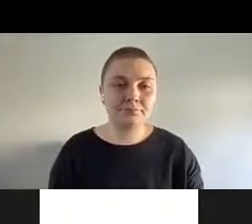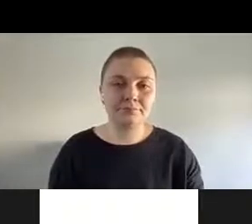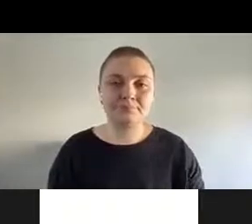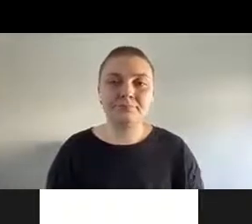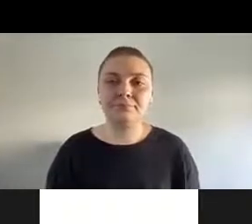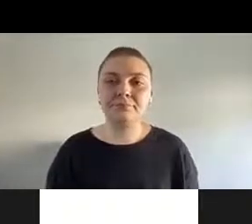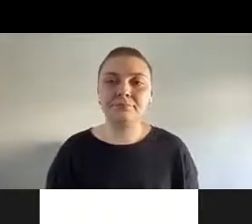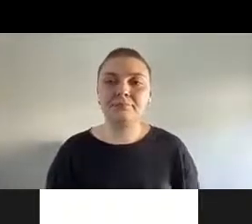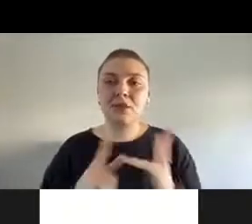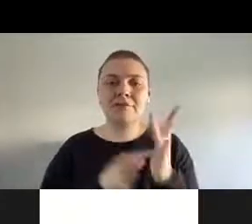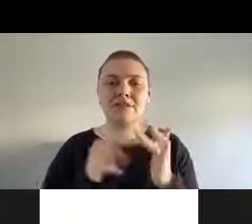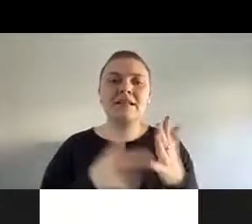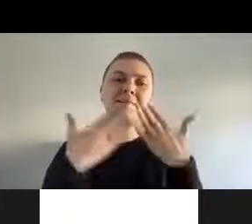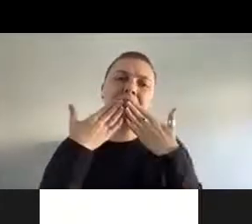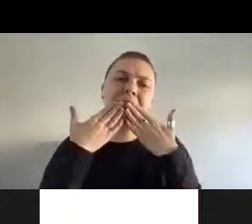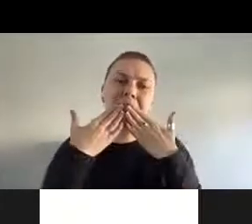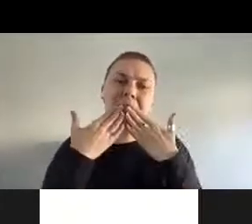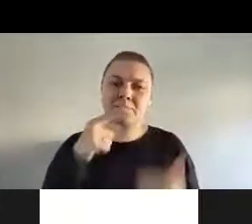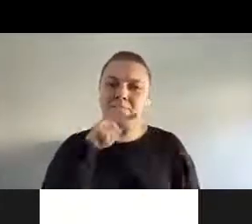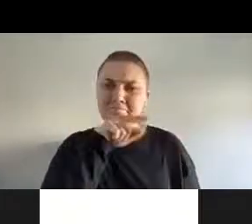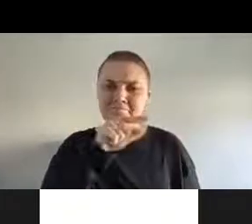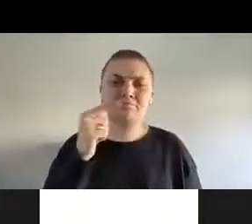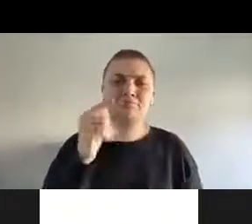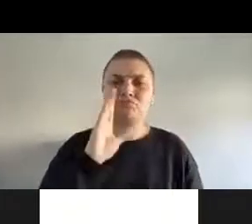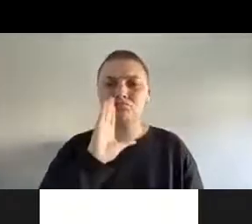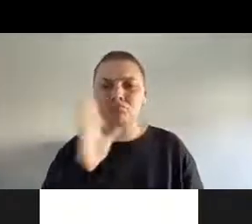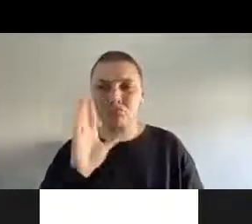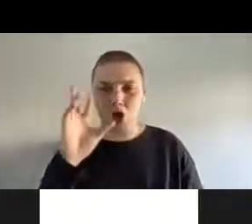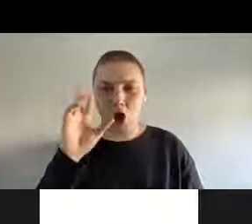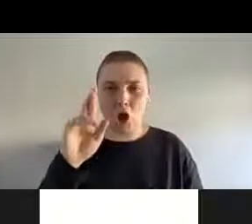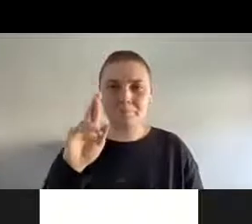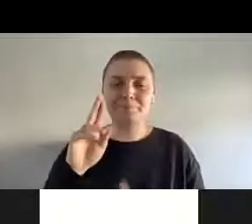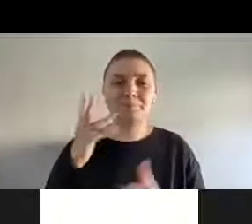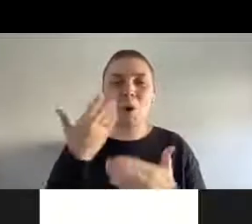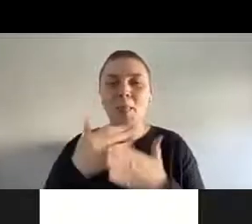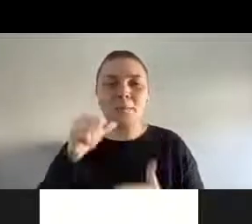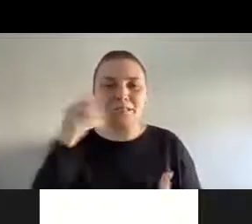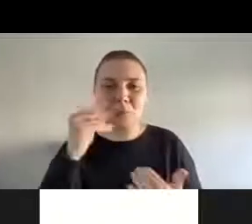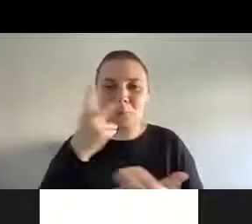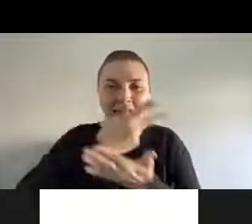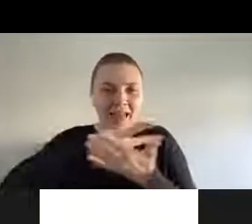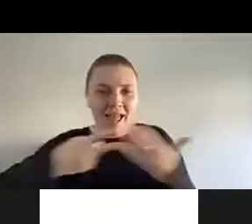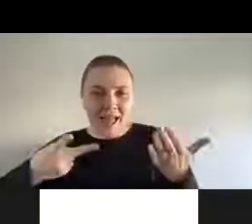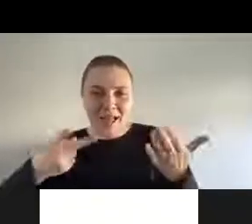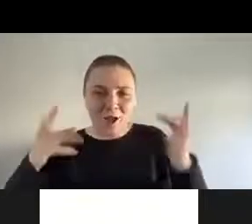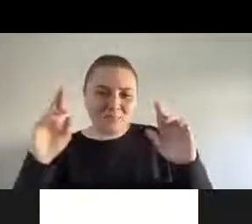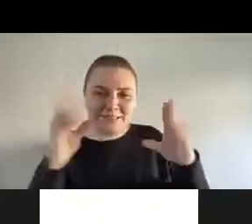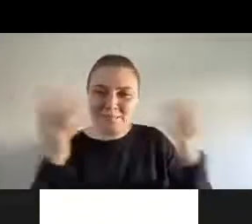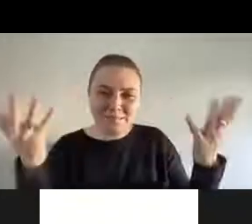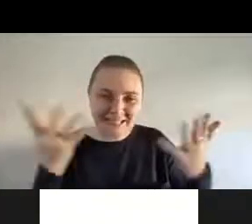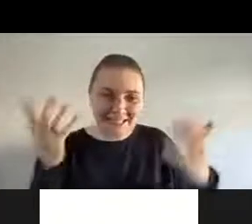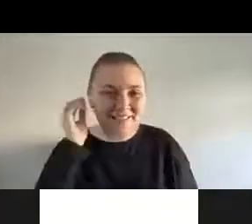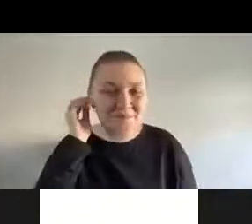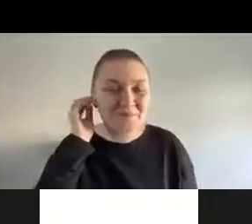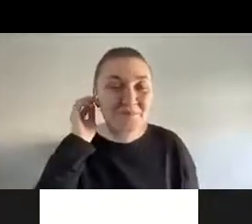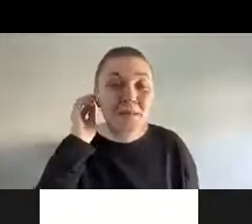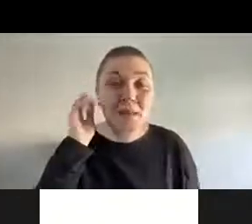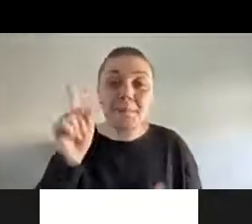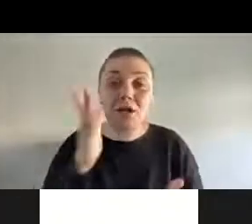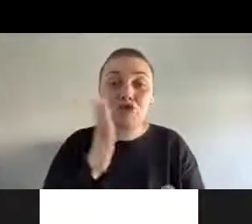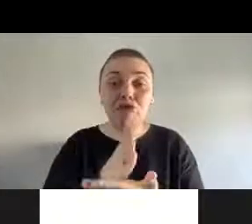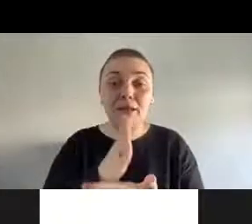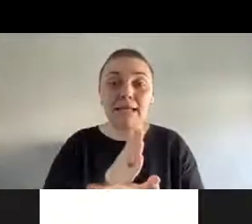Thanks to Swazik, who I hope is lying on a beach somewhere right now. But that's a